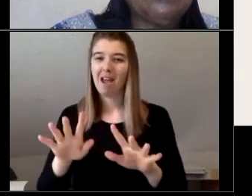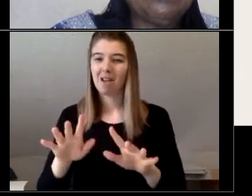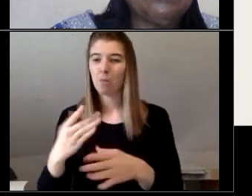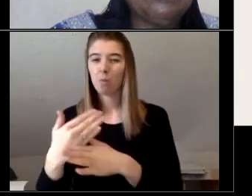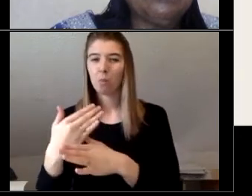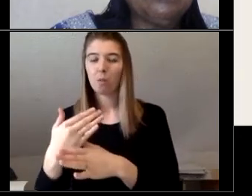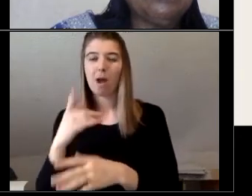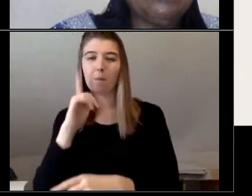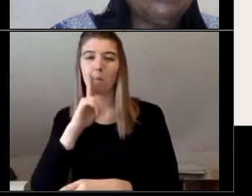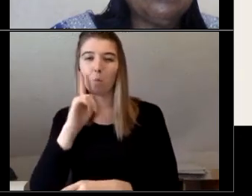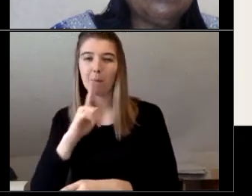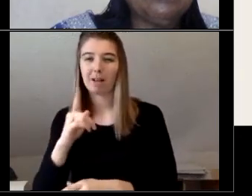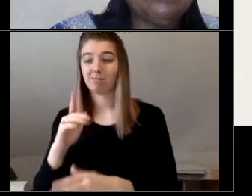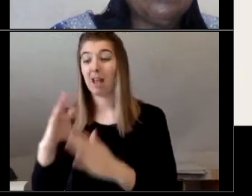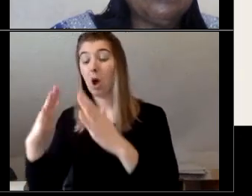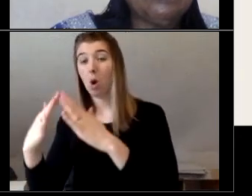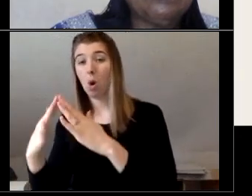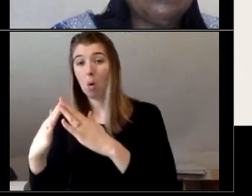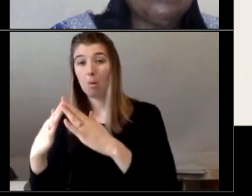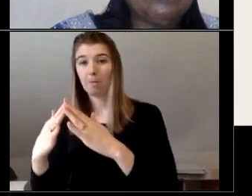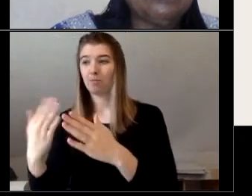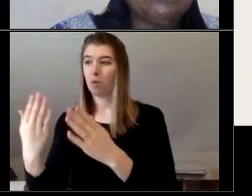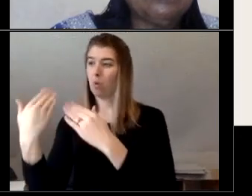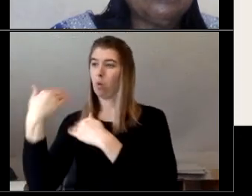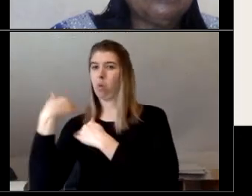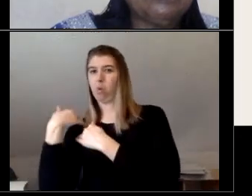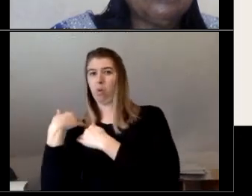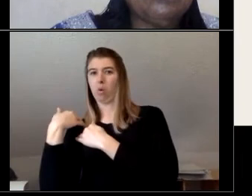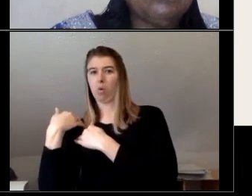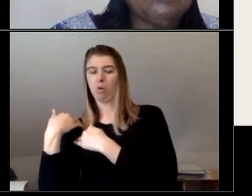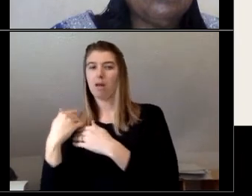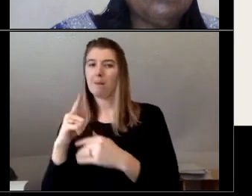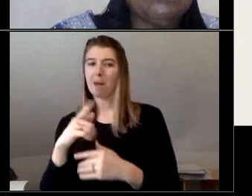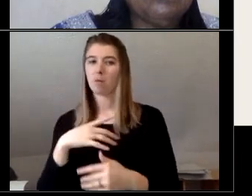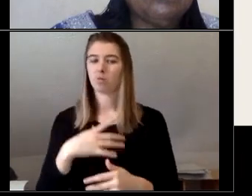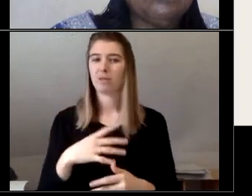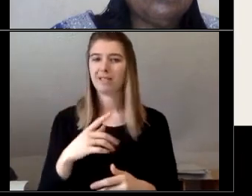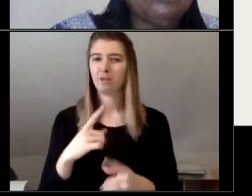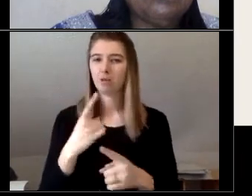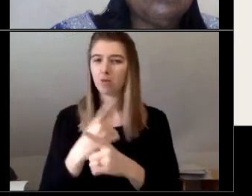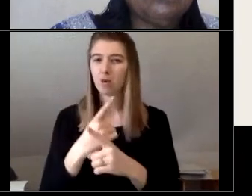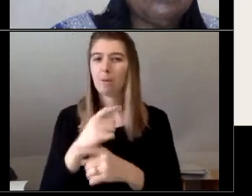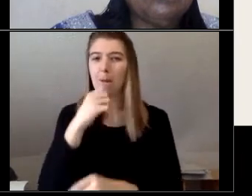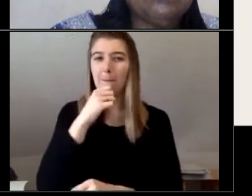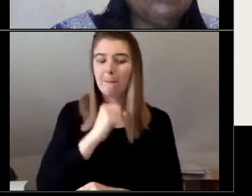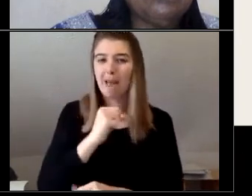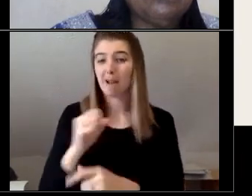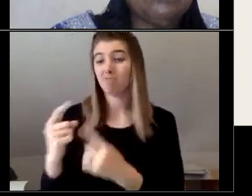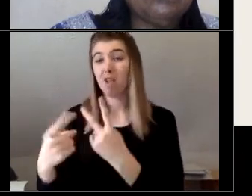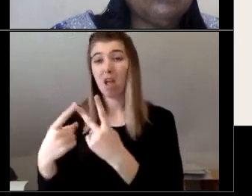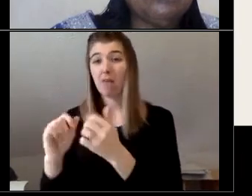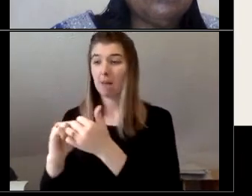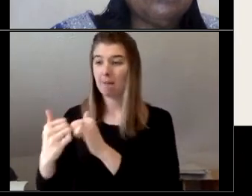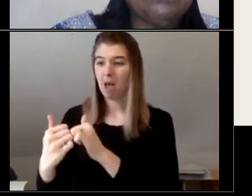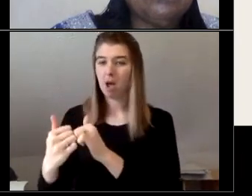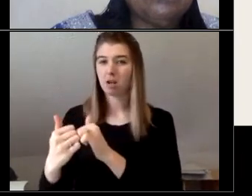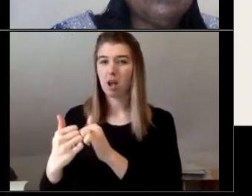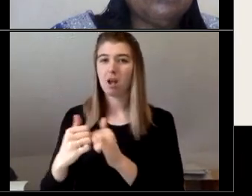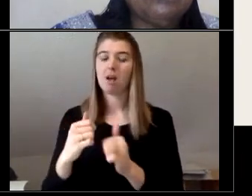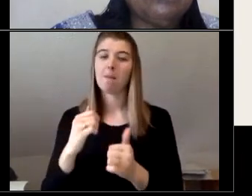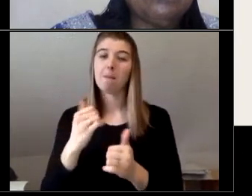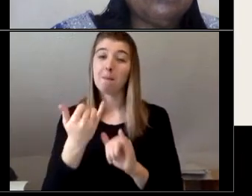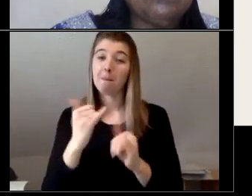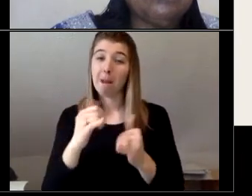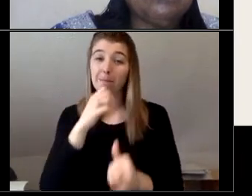the men in those couples or the other partner, and maybe the expectations on those men is to look fine, look as though they're coping, be strong in